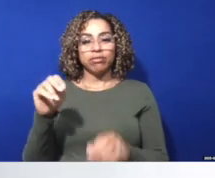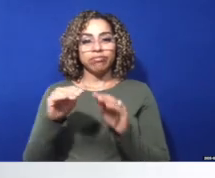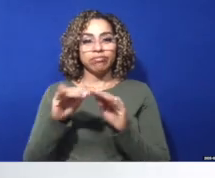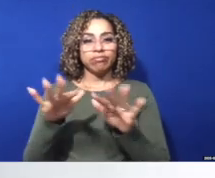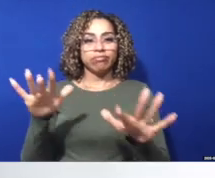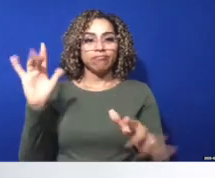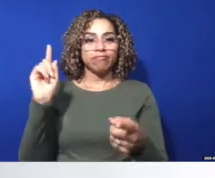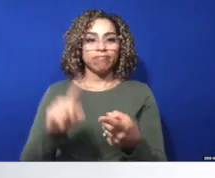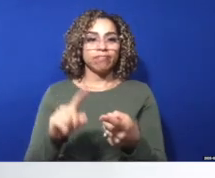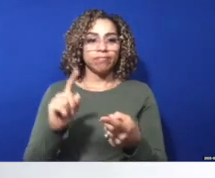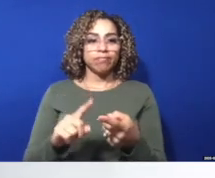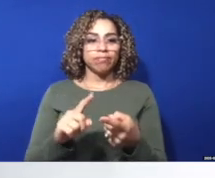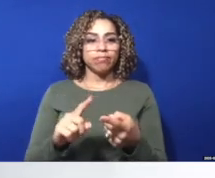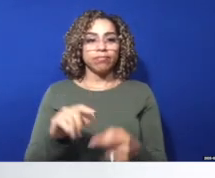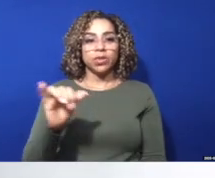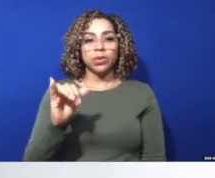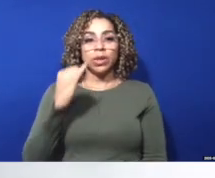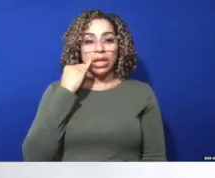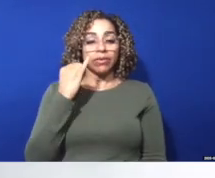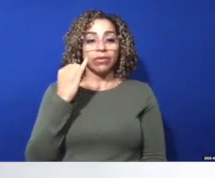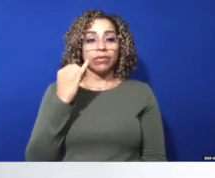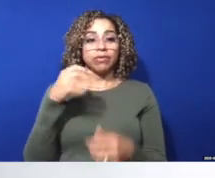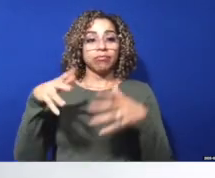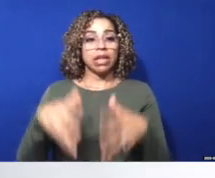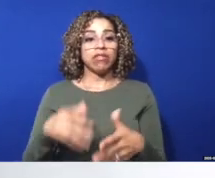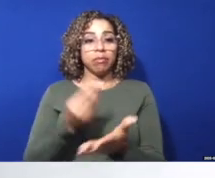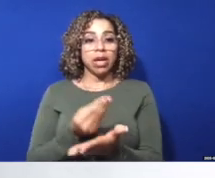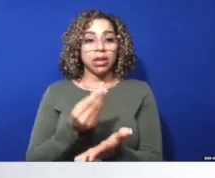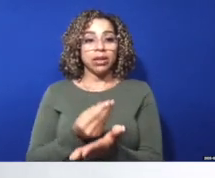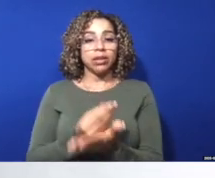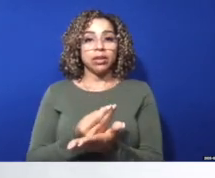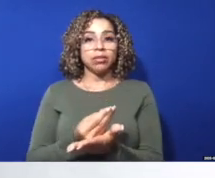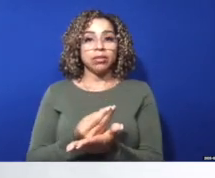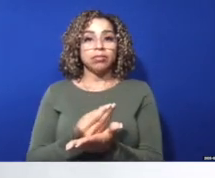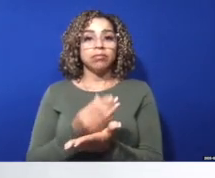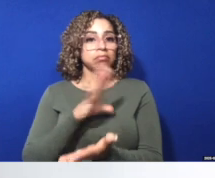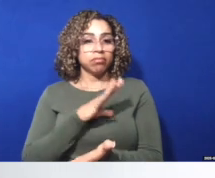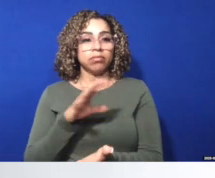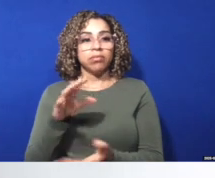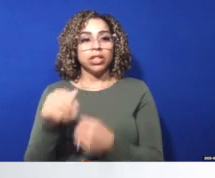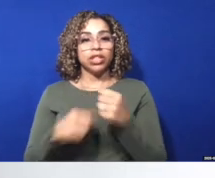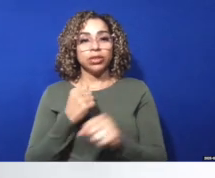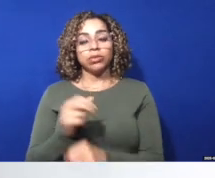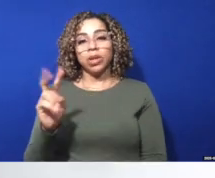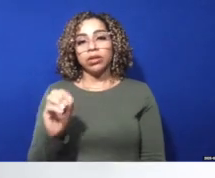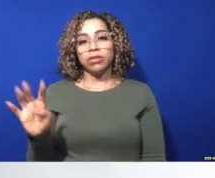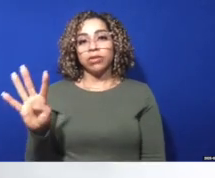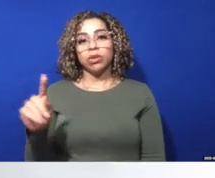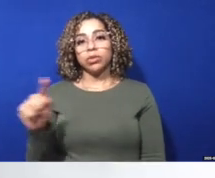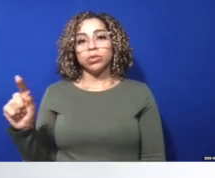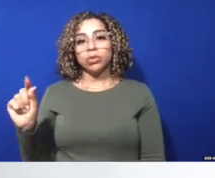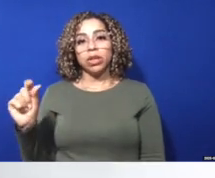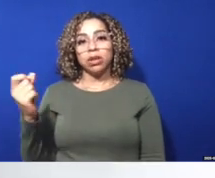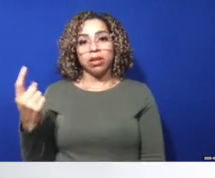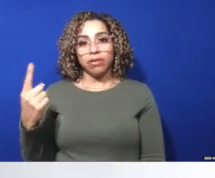vehicles that were in that 2004 to 2011 timeframe that you're proposing